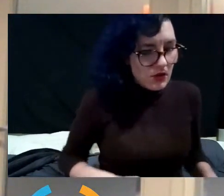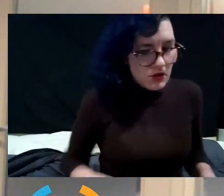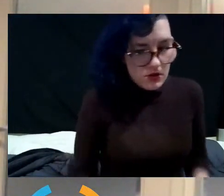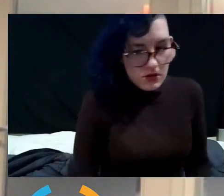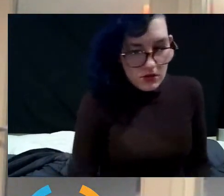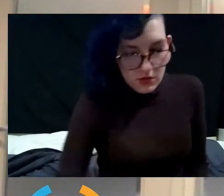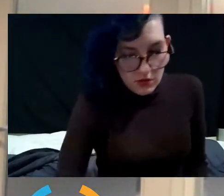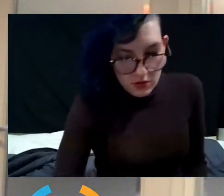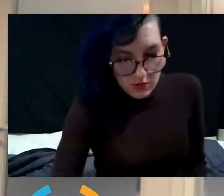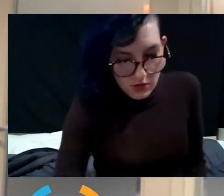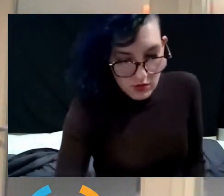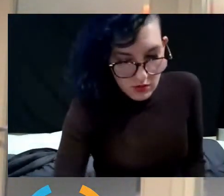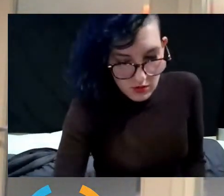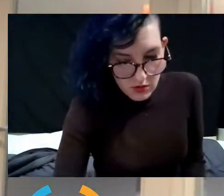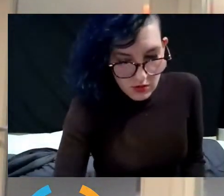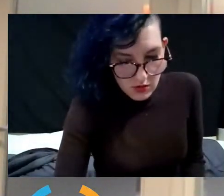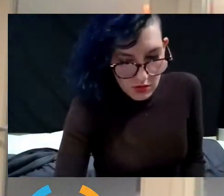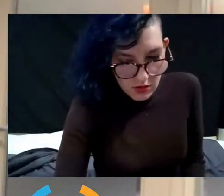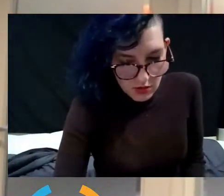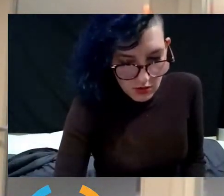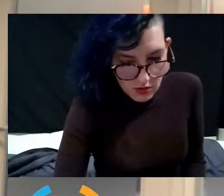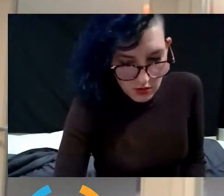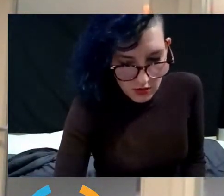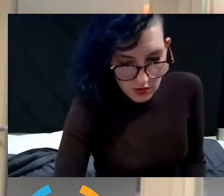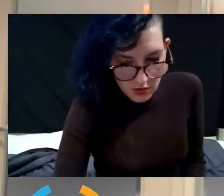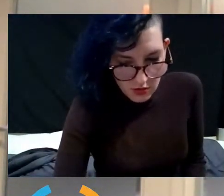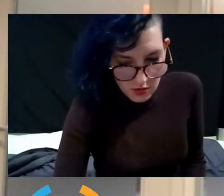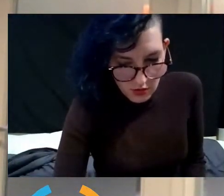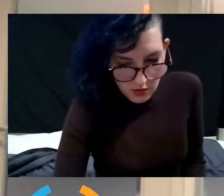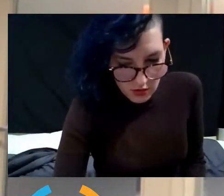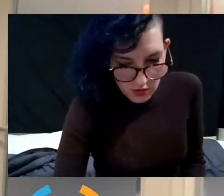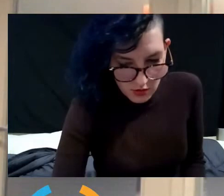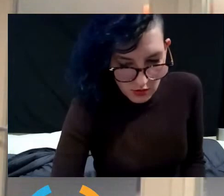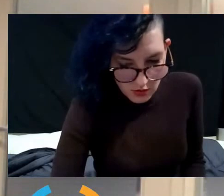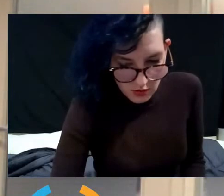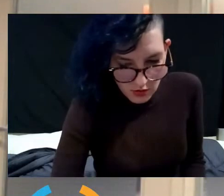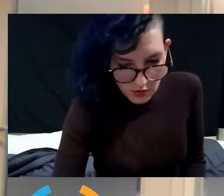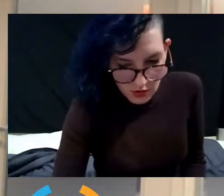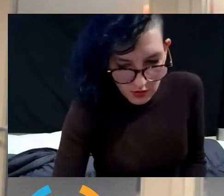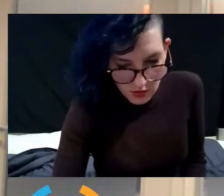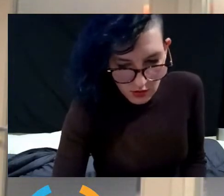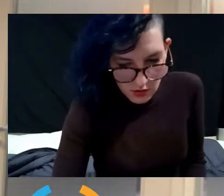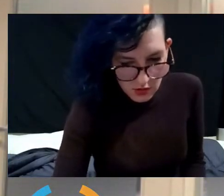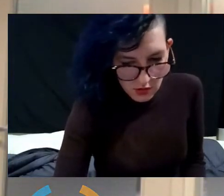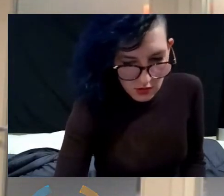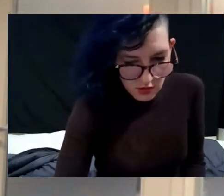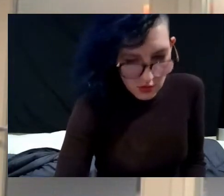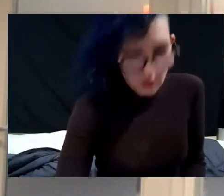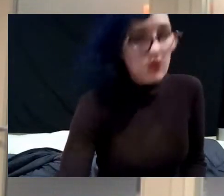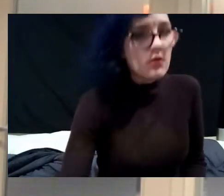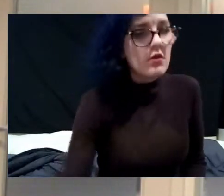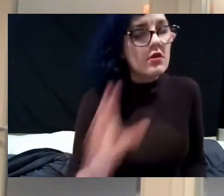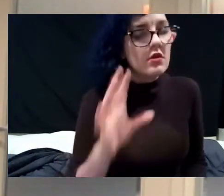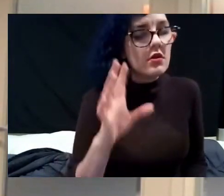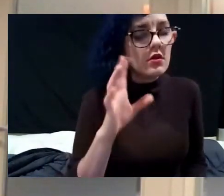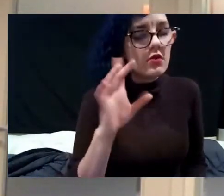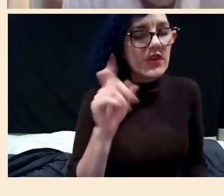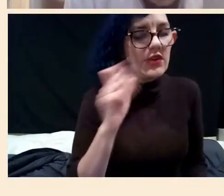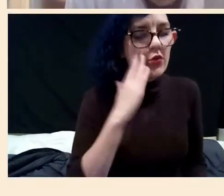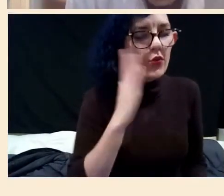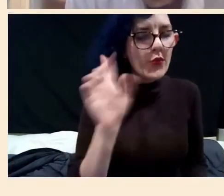is from, and how much of your money is from out-of-state sources?